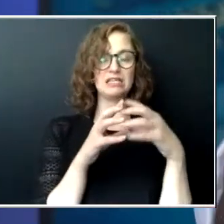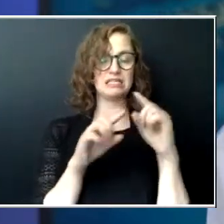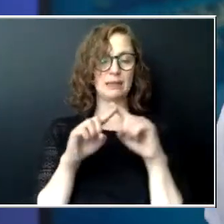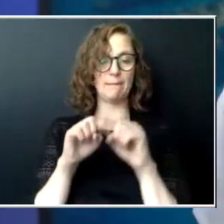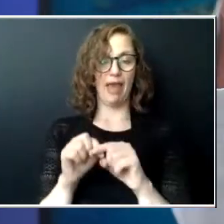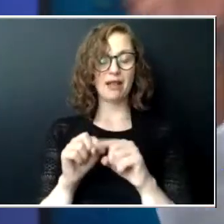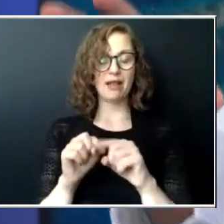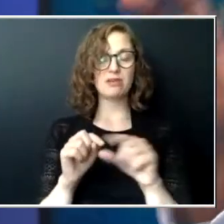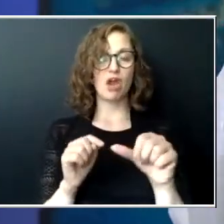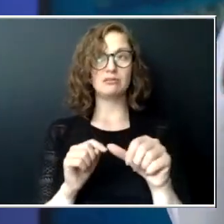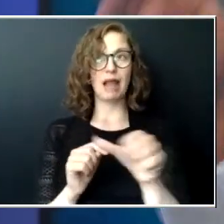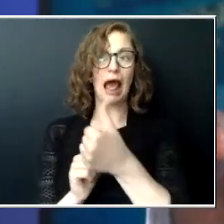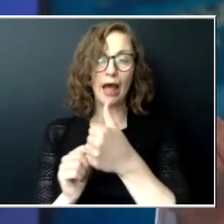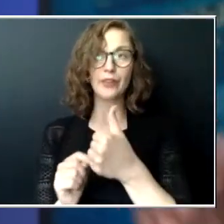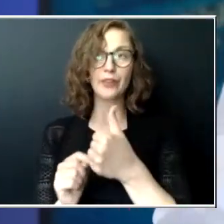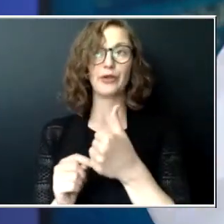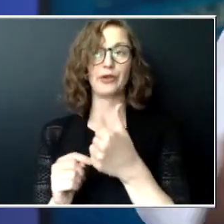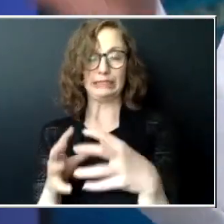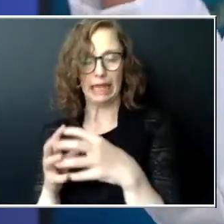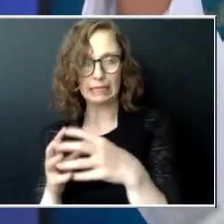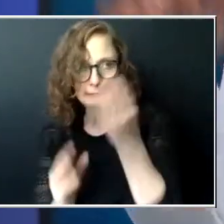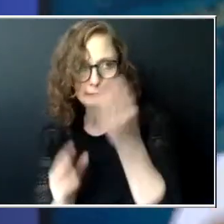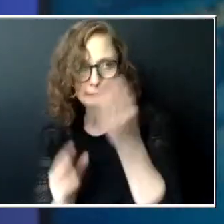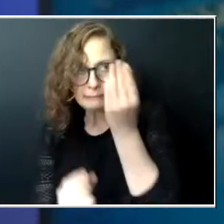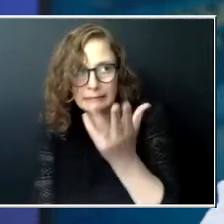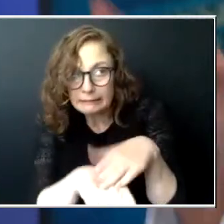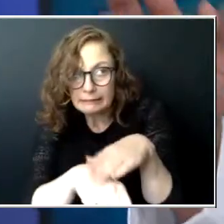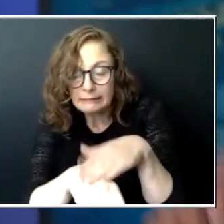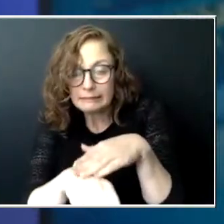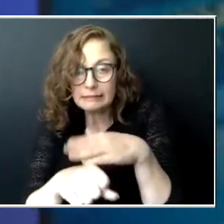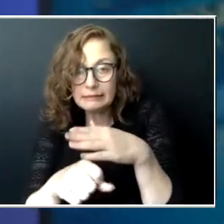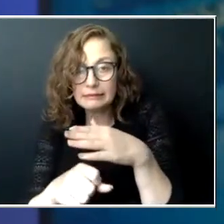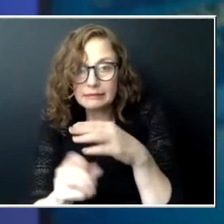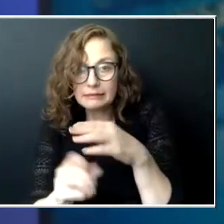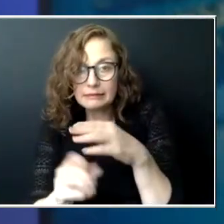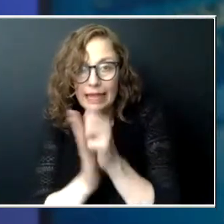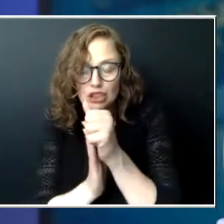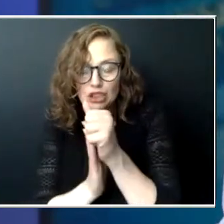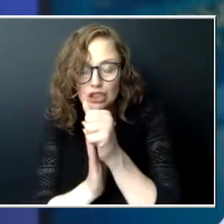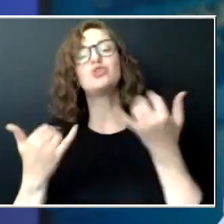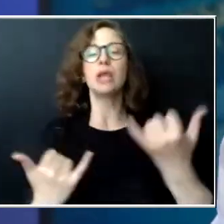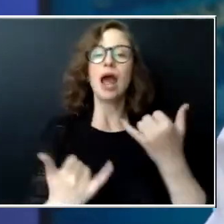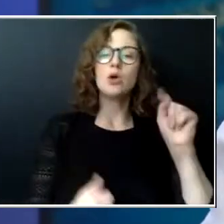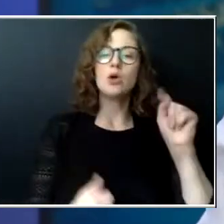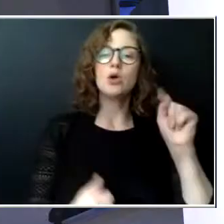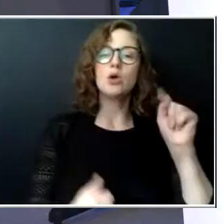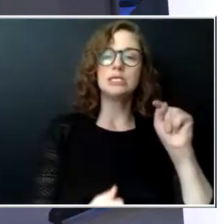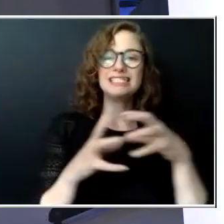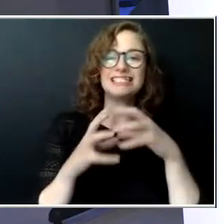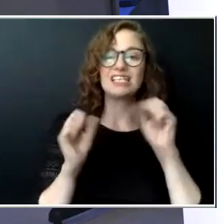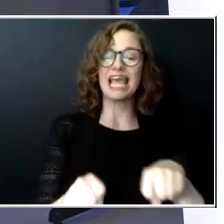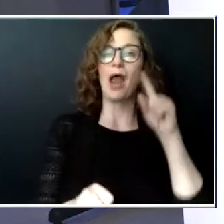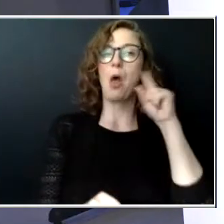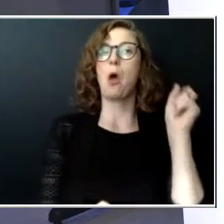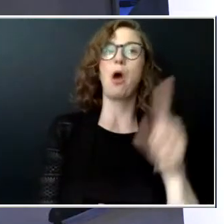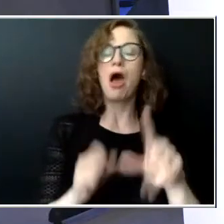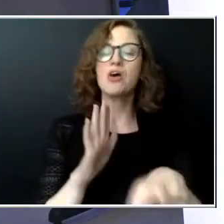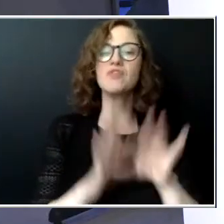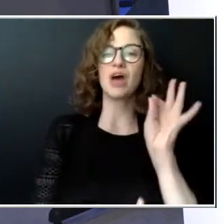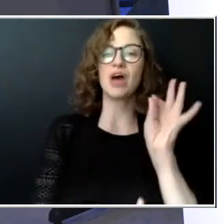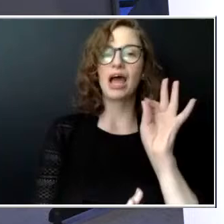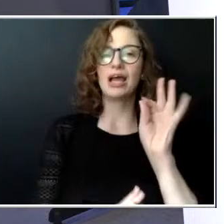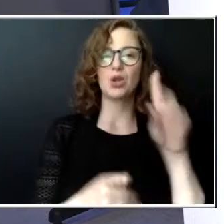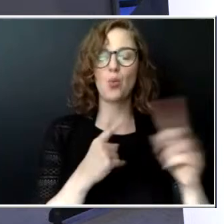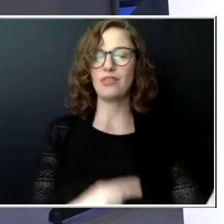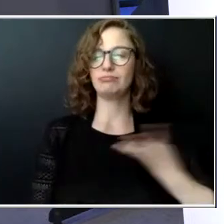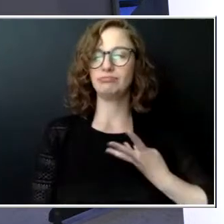they're independently able to identify those cells and go after them and just fight them once we infuse it back. But not in this case, because Todd's